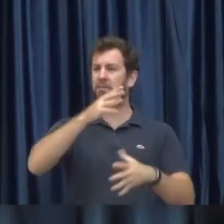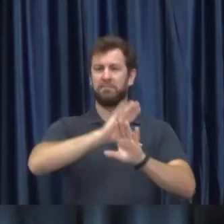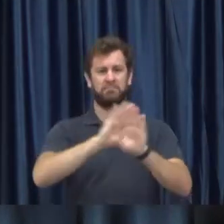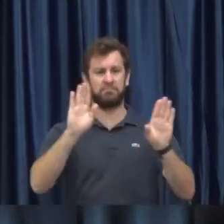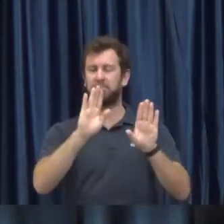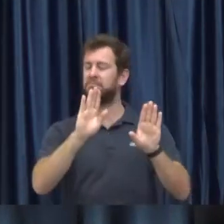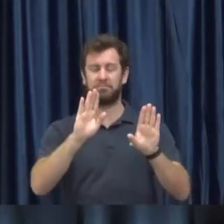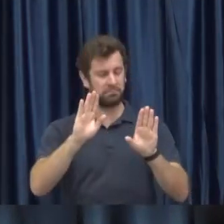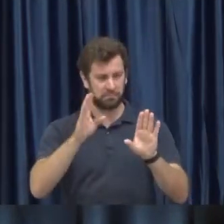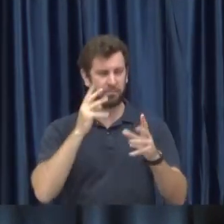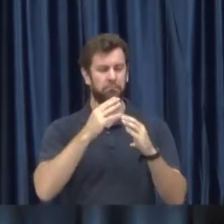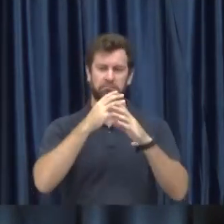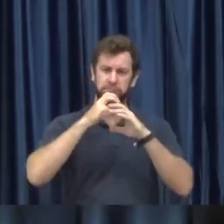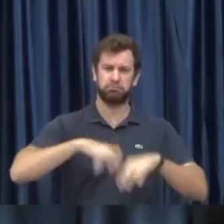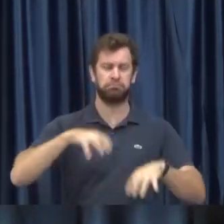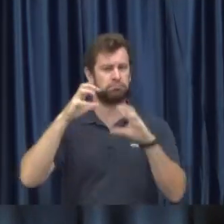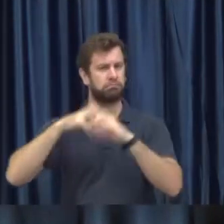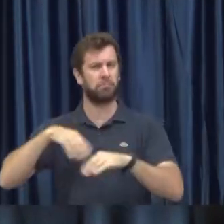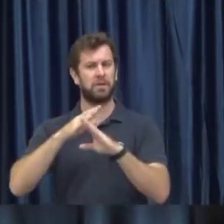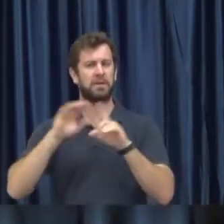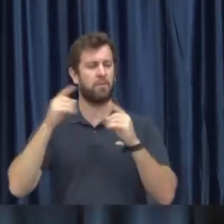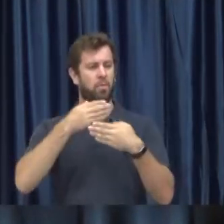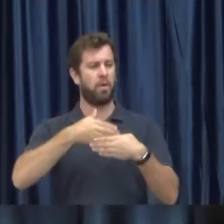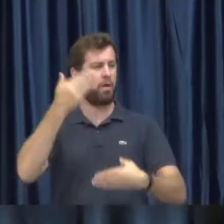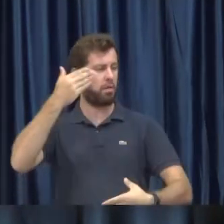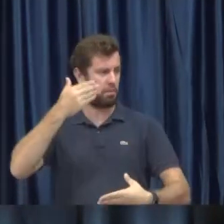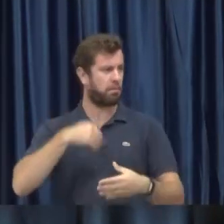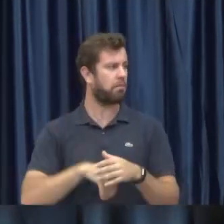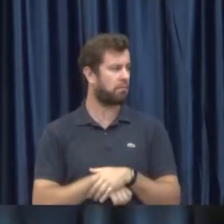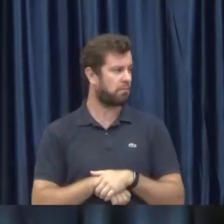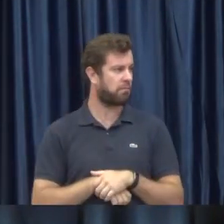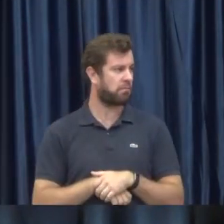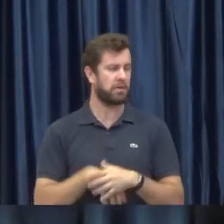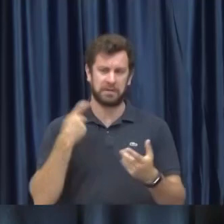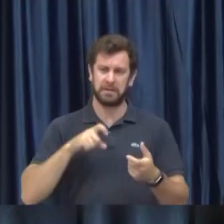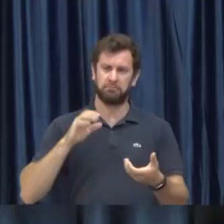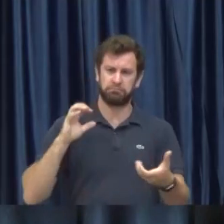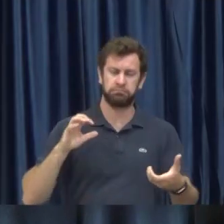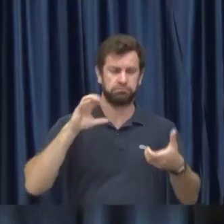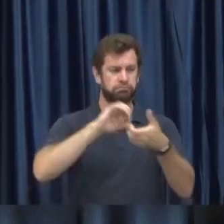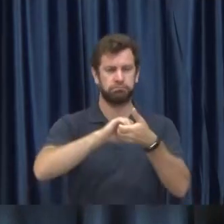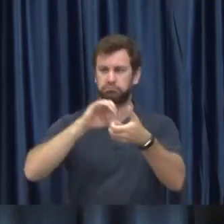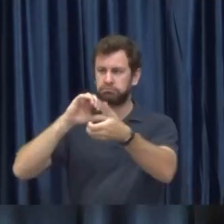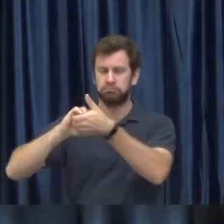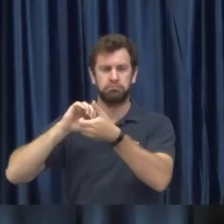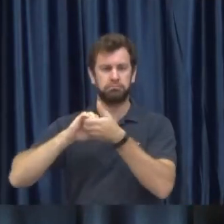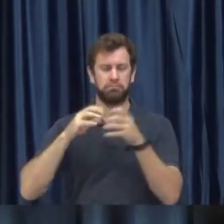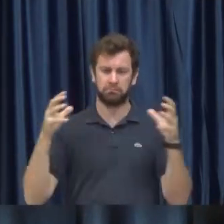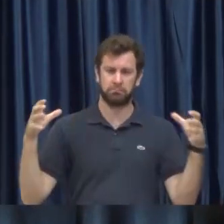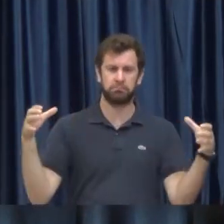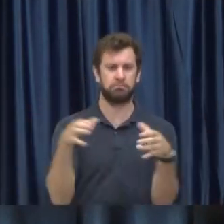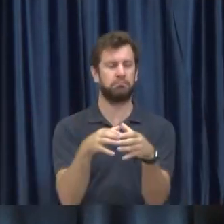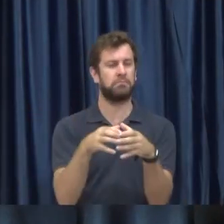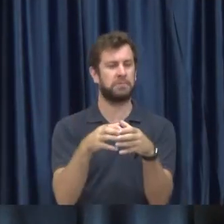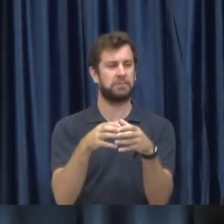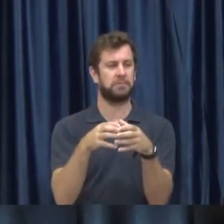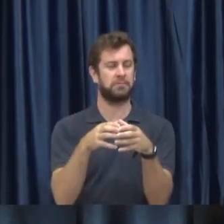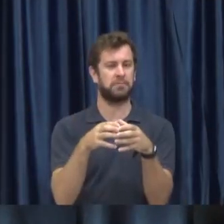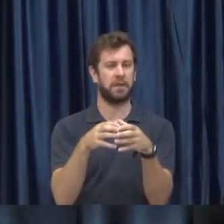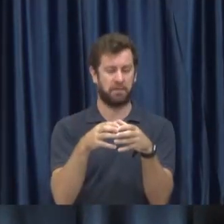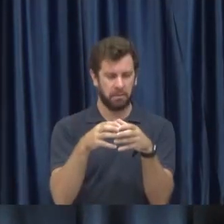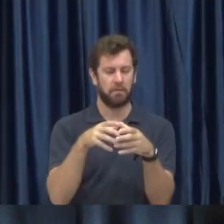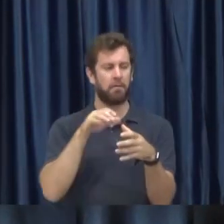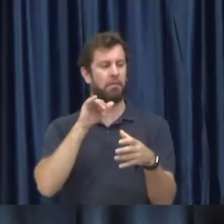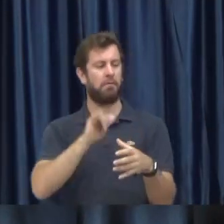need to learn how to come together and to manage that which is different between. That is